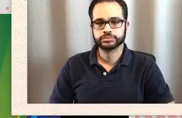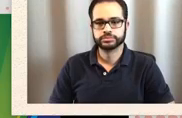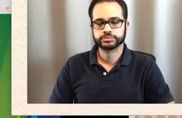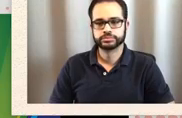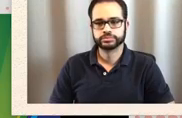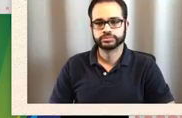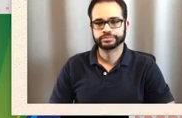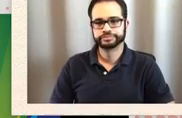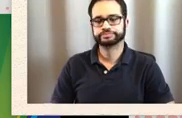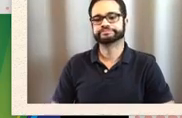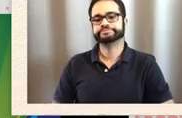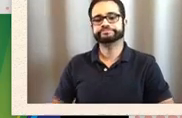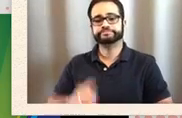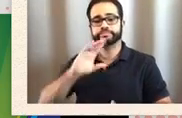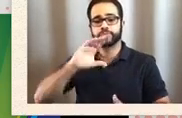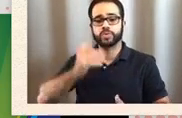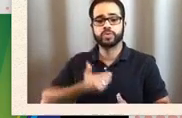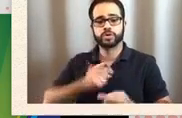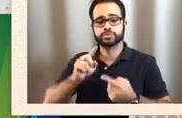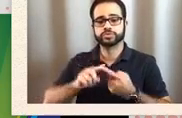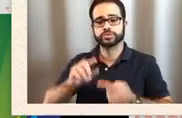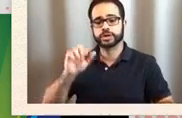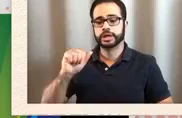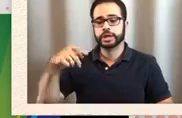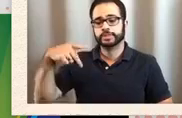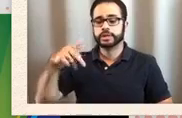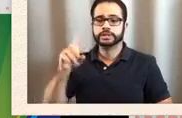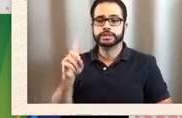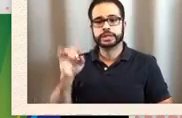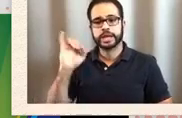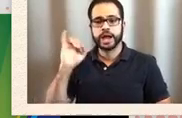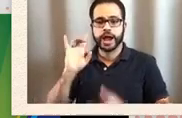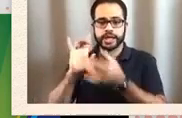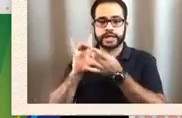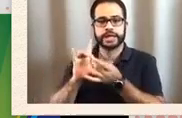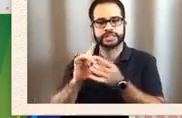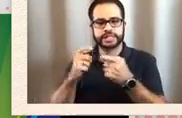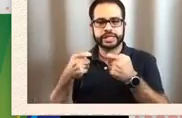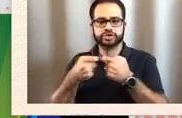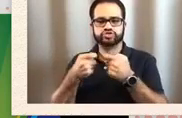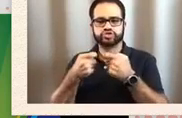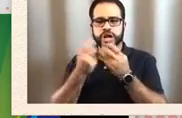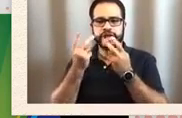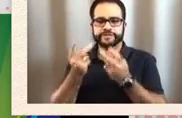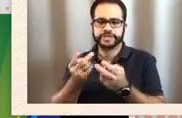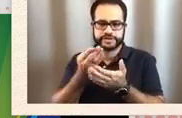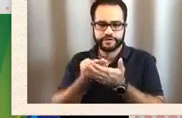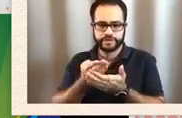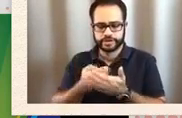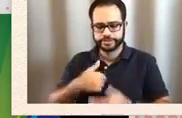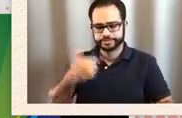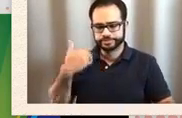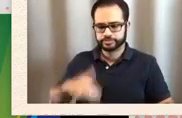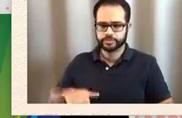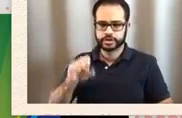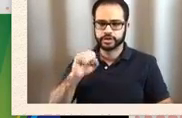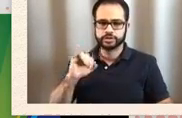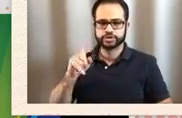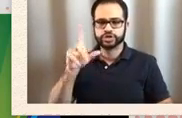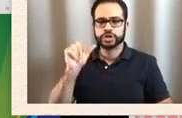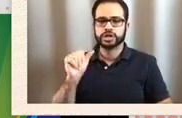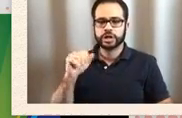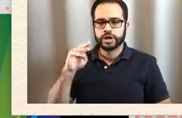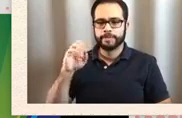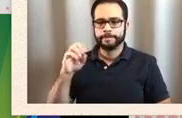Welcome to the APD iConnect and electronic visit verification presentation. My name is Sheila Mott and I am the APD